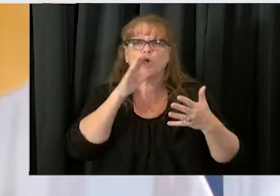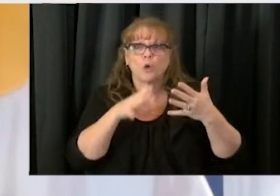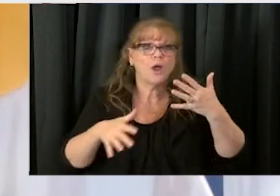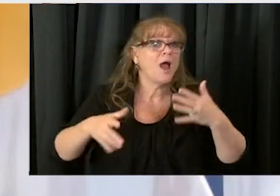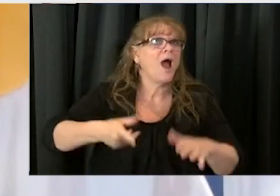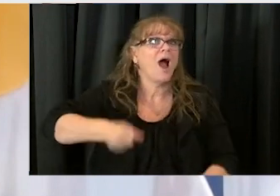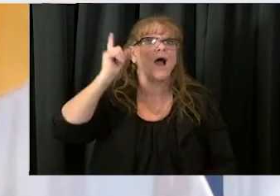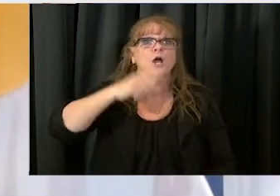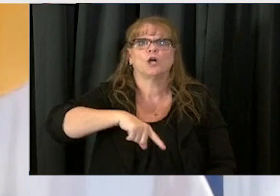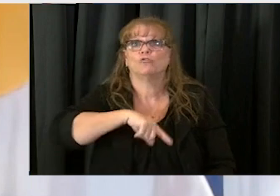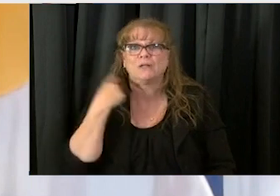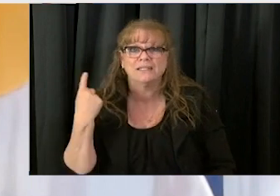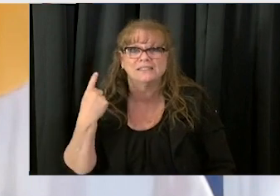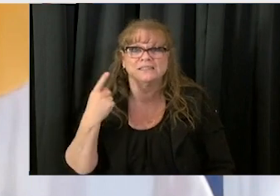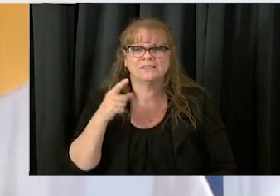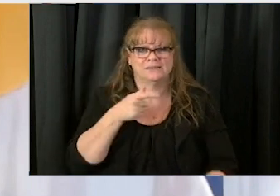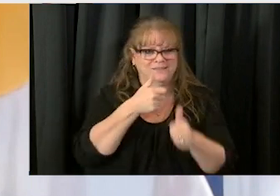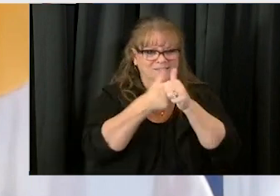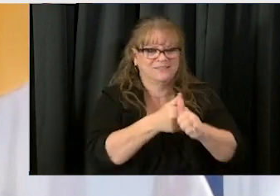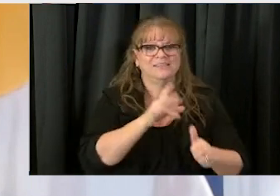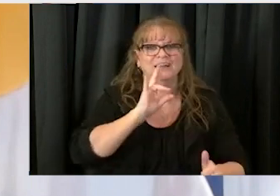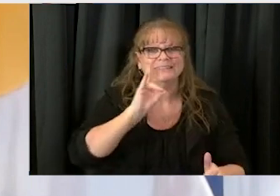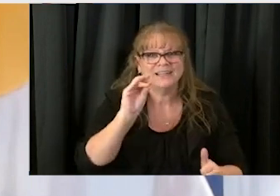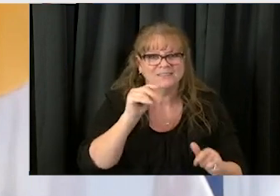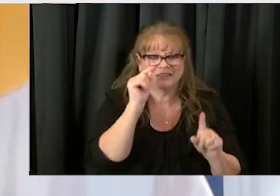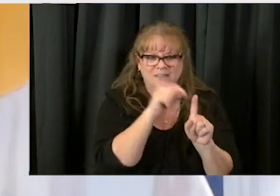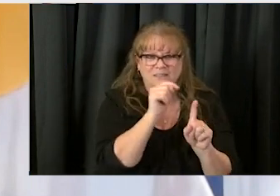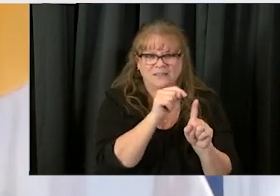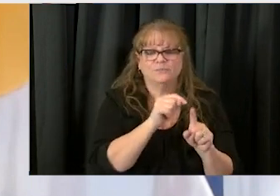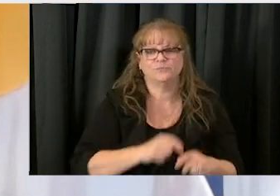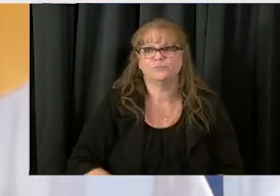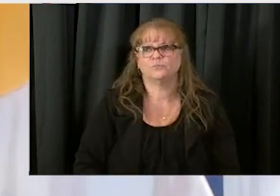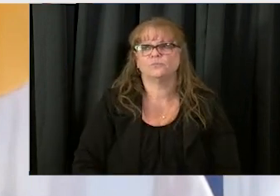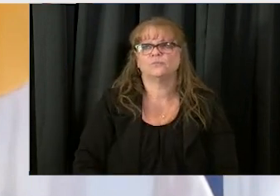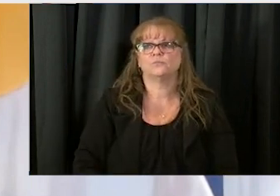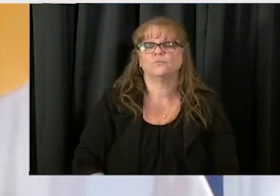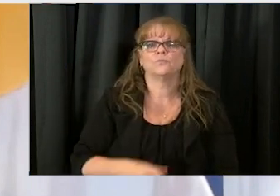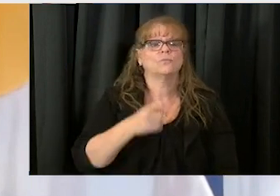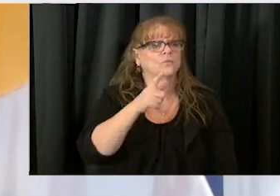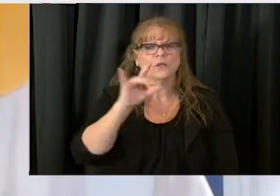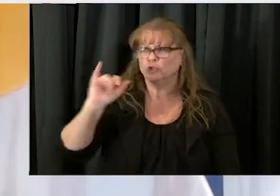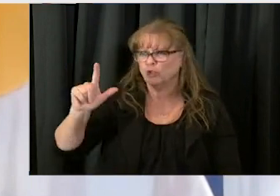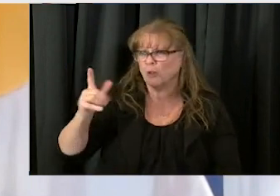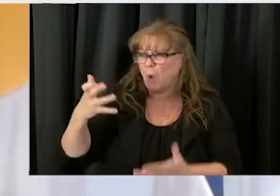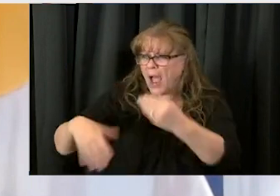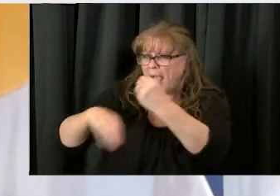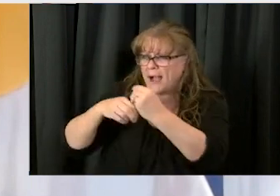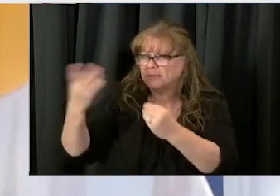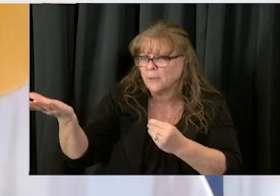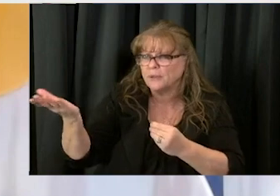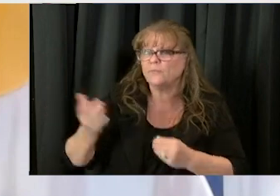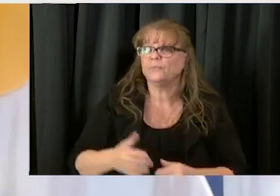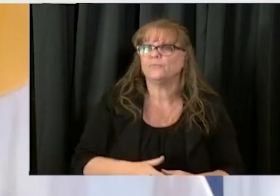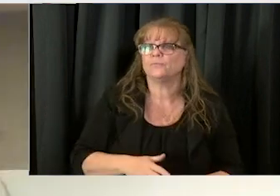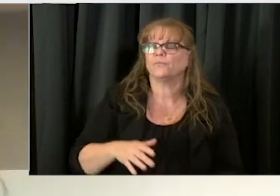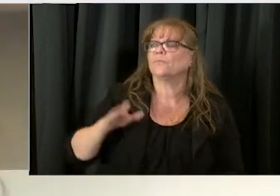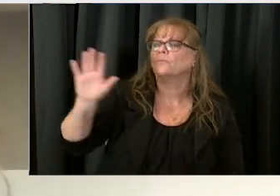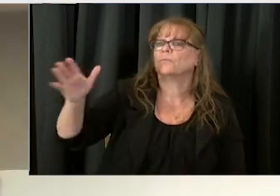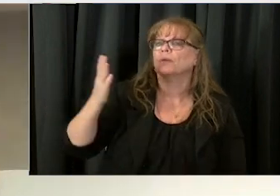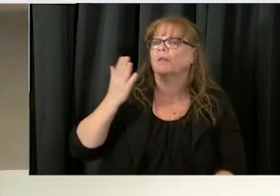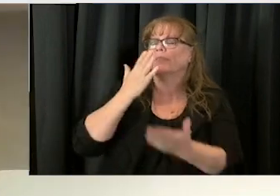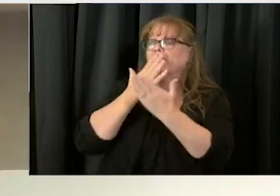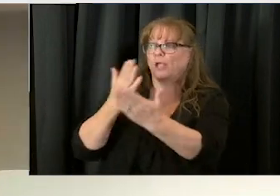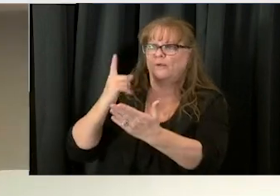Jill? Sure, and thank you for the question. And it's so important that we get the residents of our long-term care